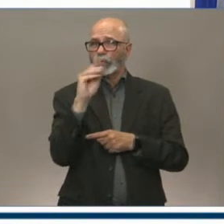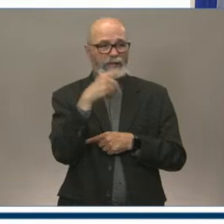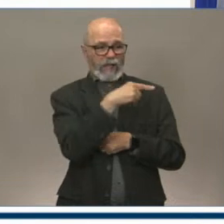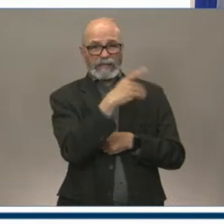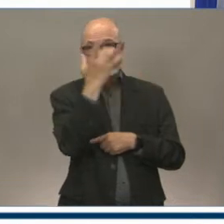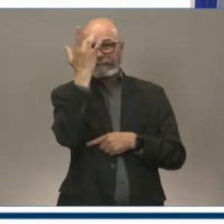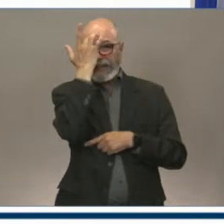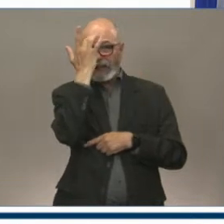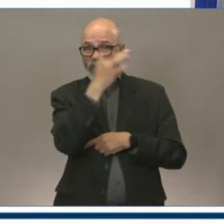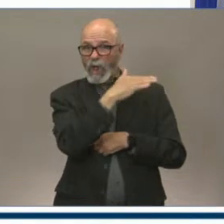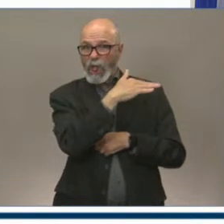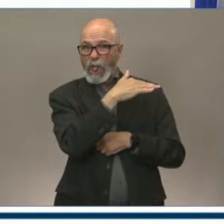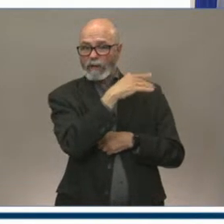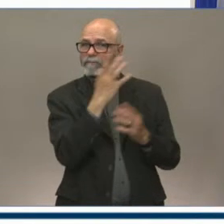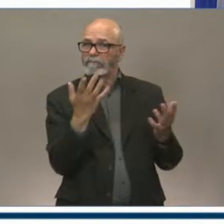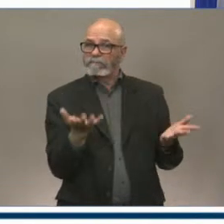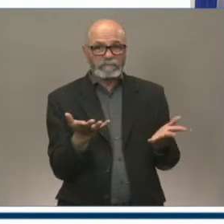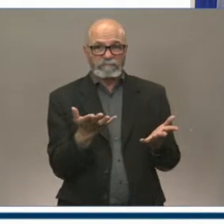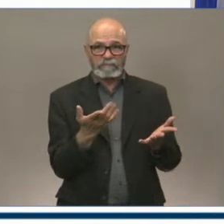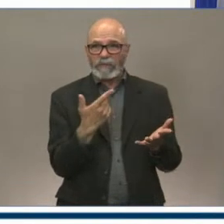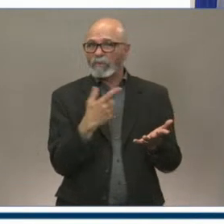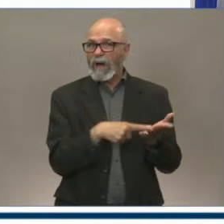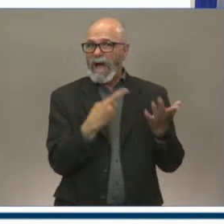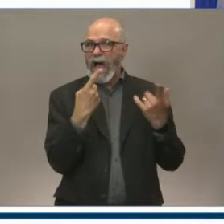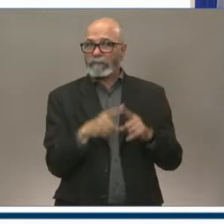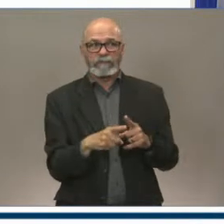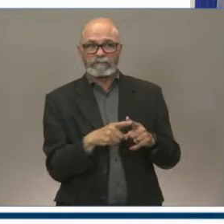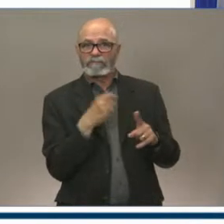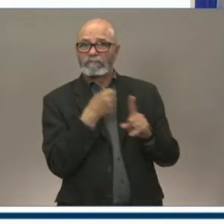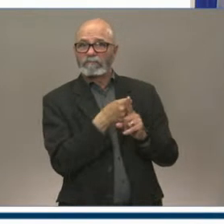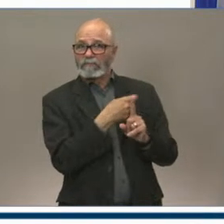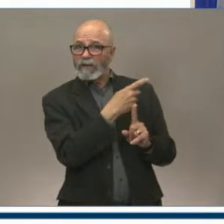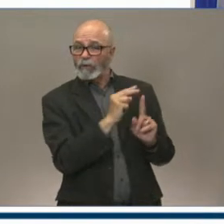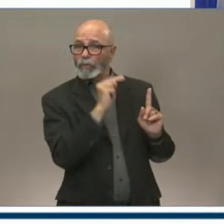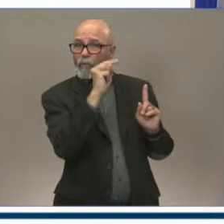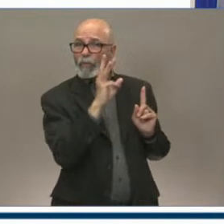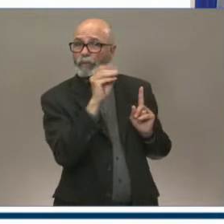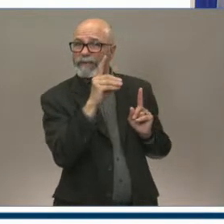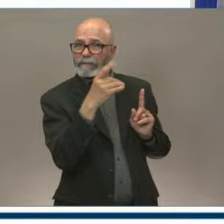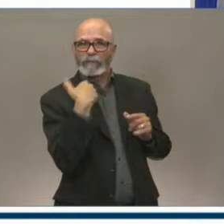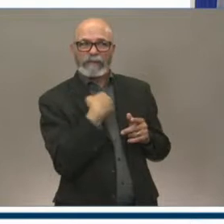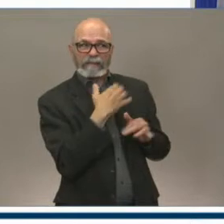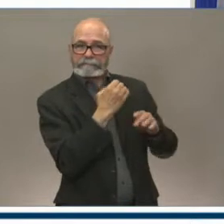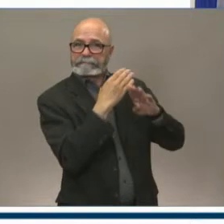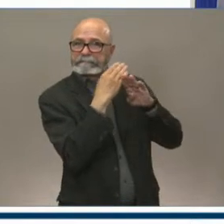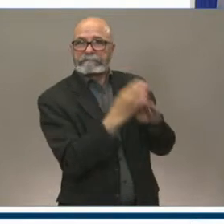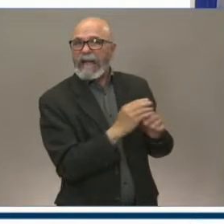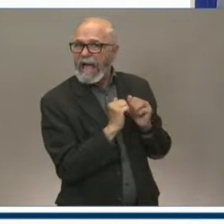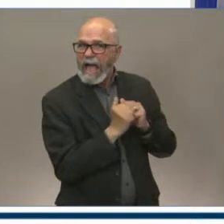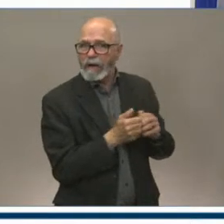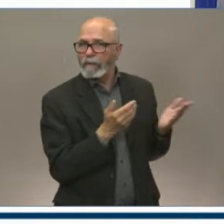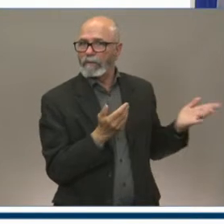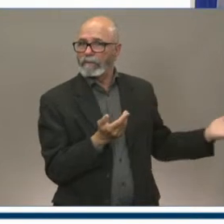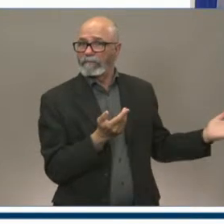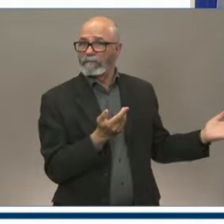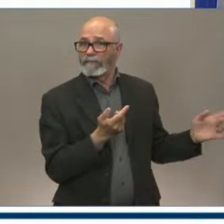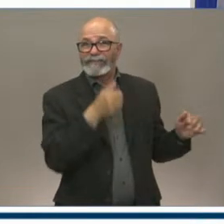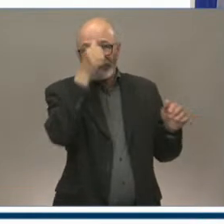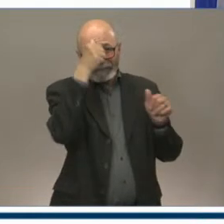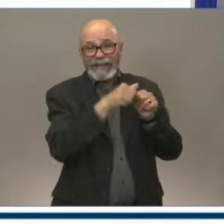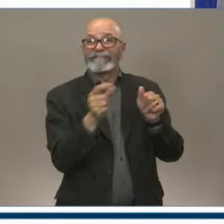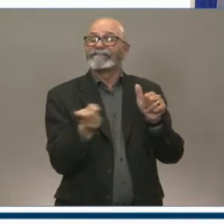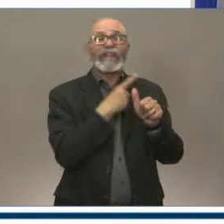that, talk about what is happening at Northwood to prevent spread there, given what happened in the first wave, and why is this particular